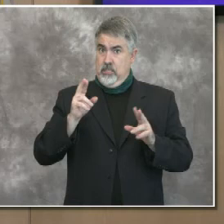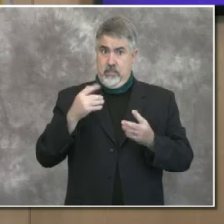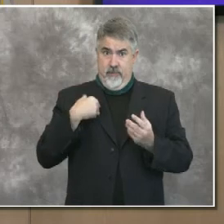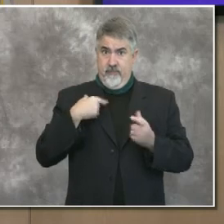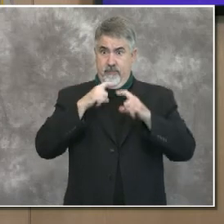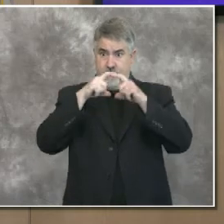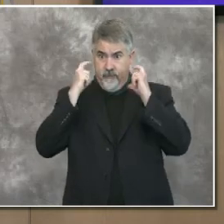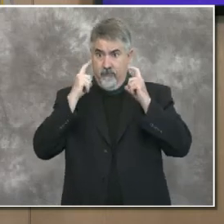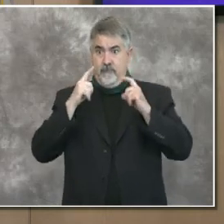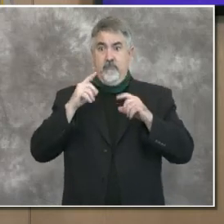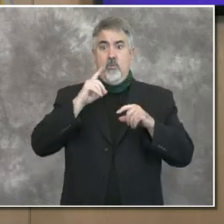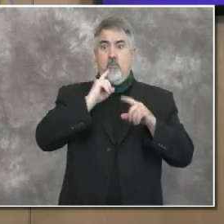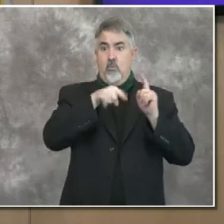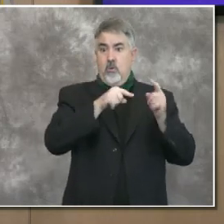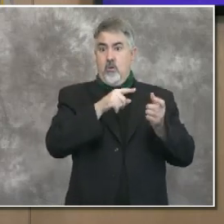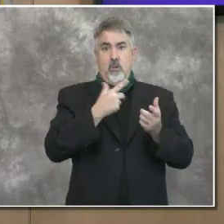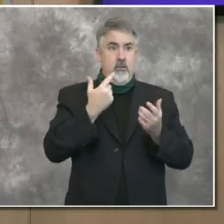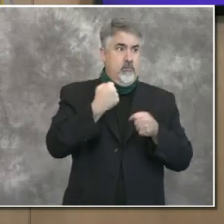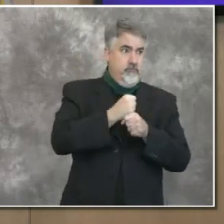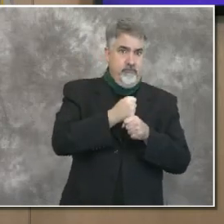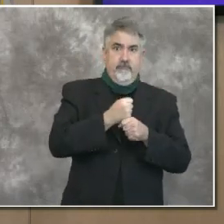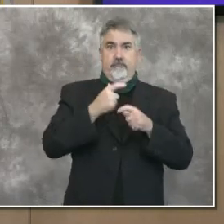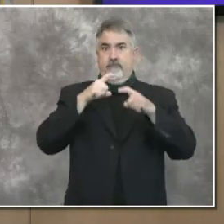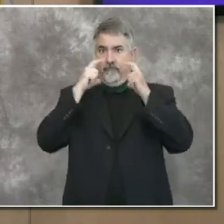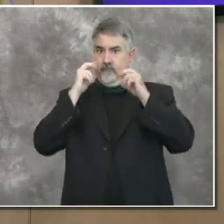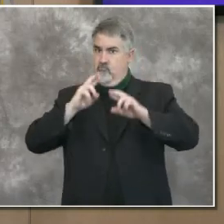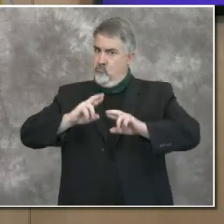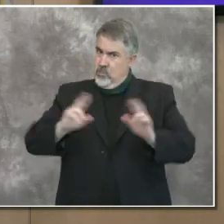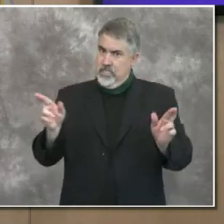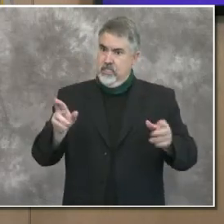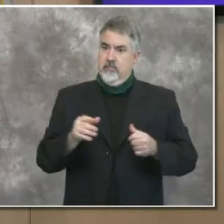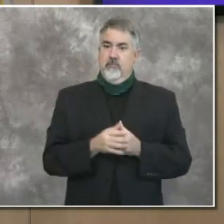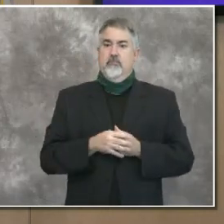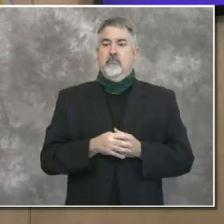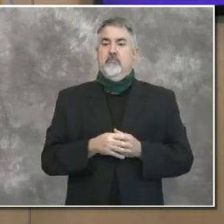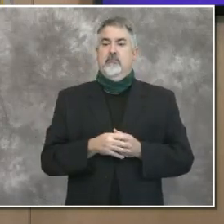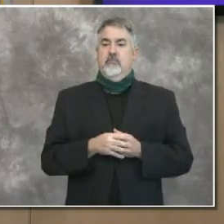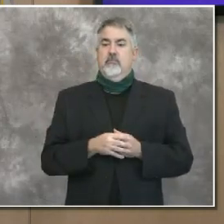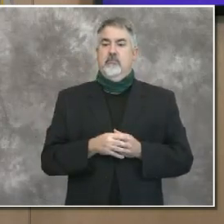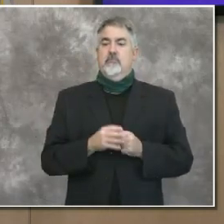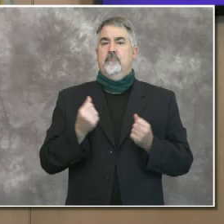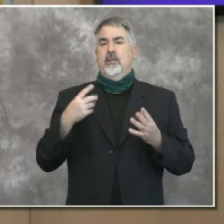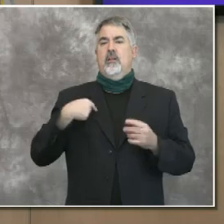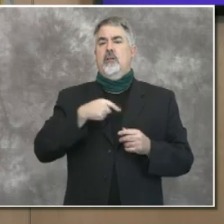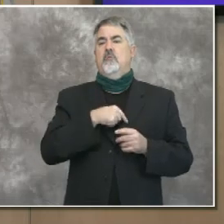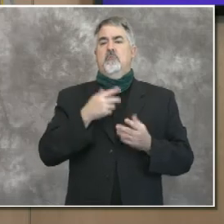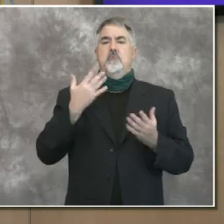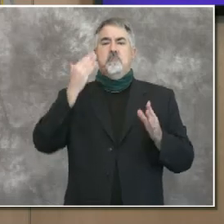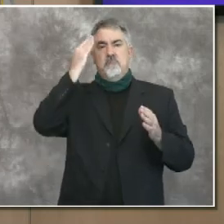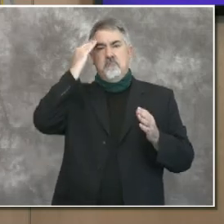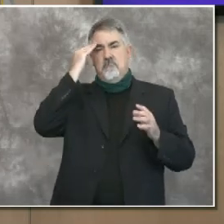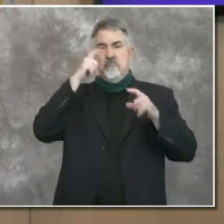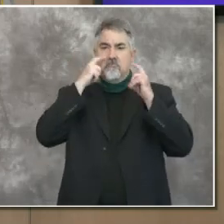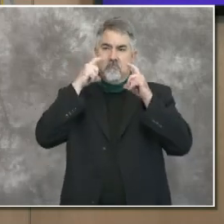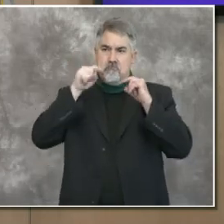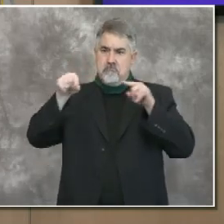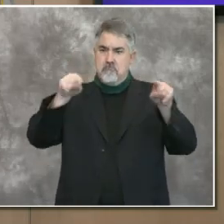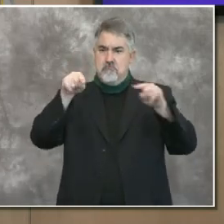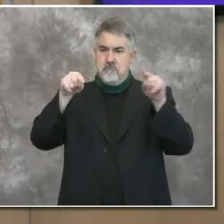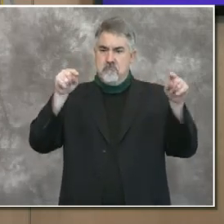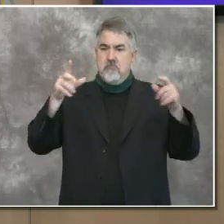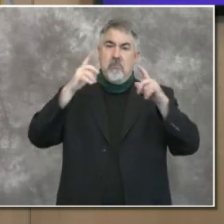means. Over the last several weeks, many of you, many of us have gotten used to wearing bandanas or